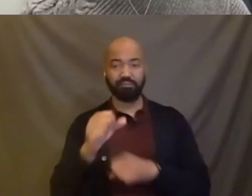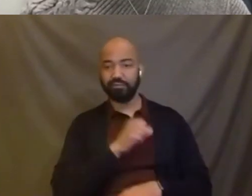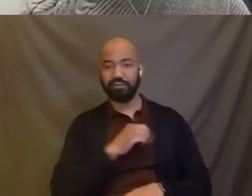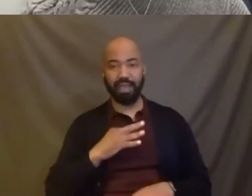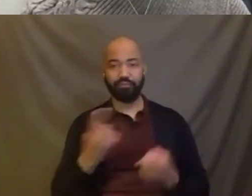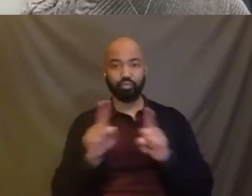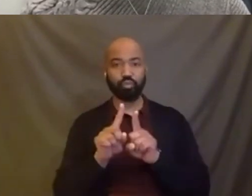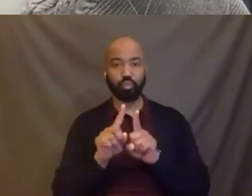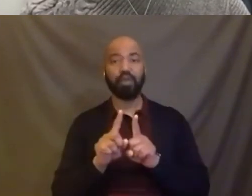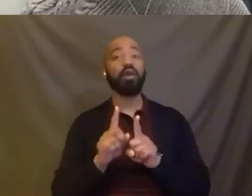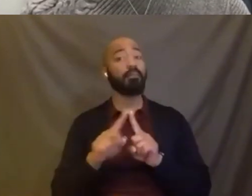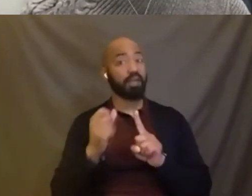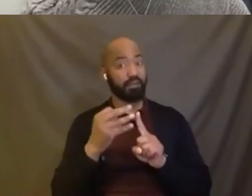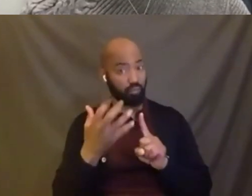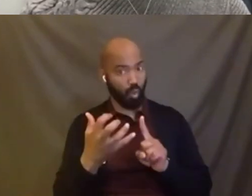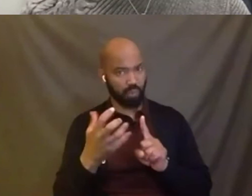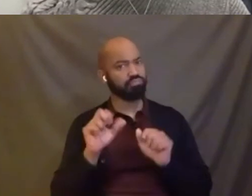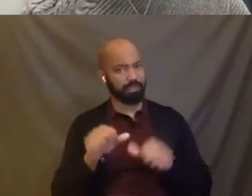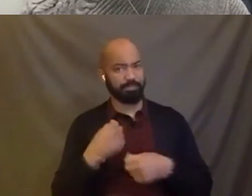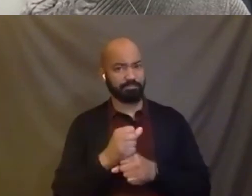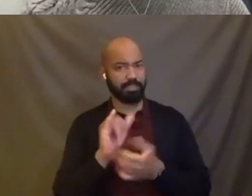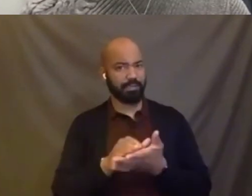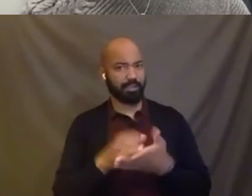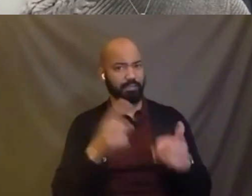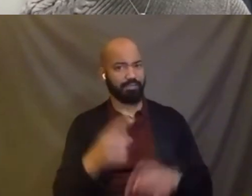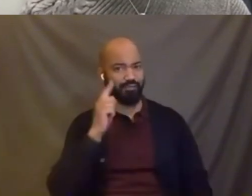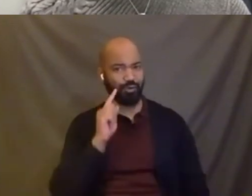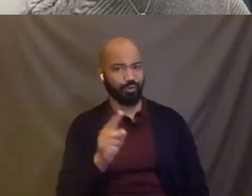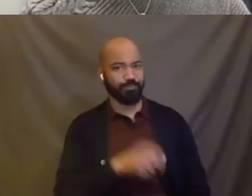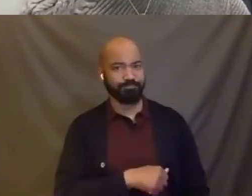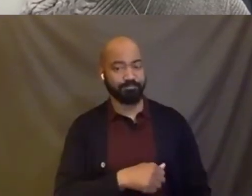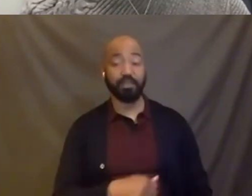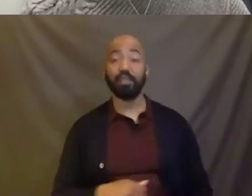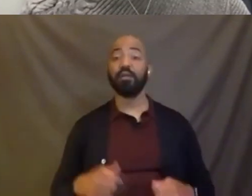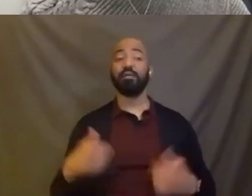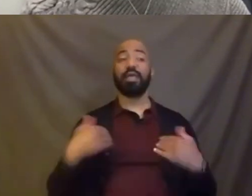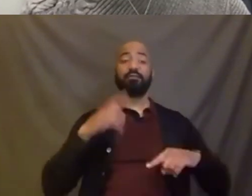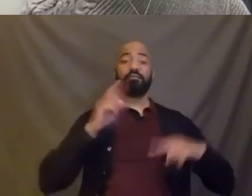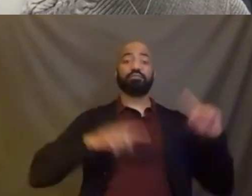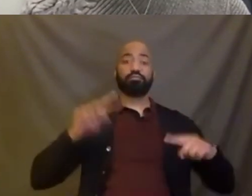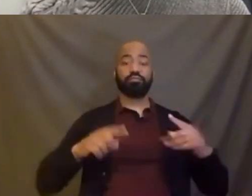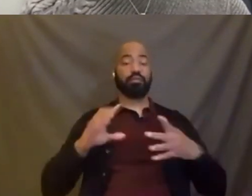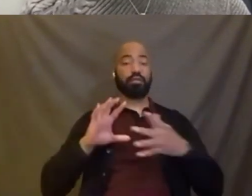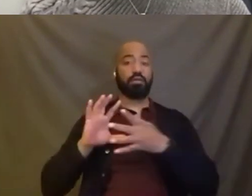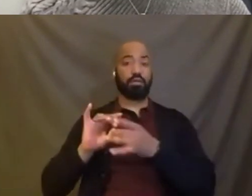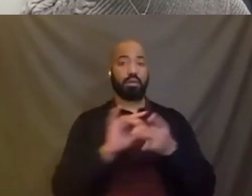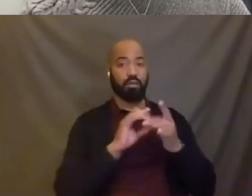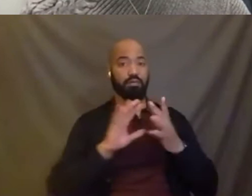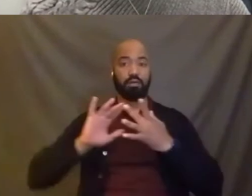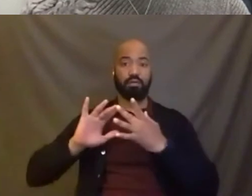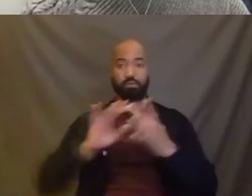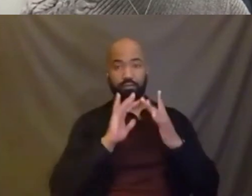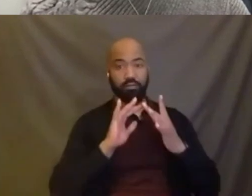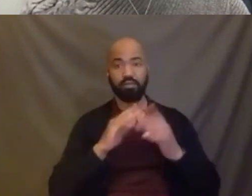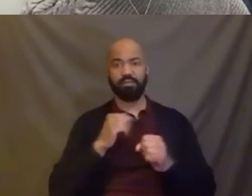to, make that happen. So between all of our networks, we want people to go get vaccinated and be